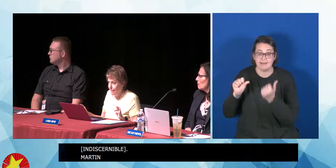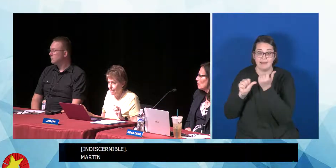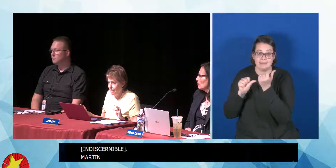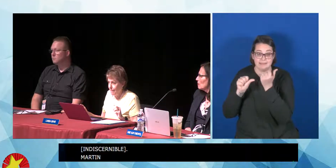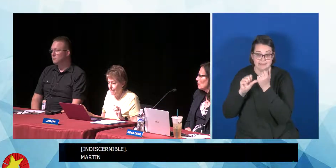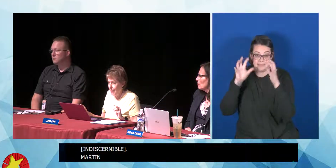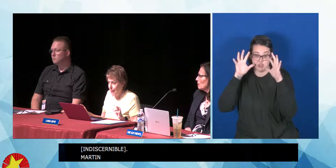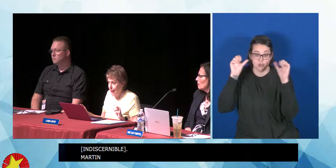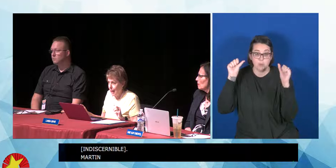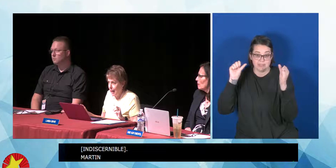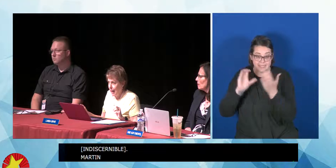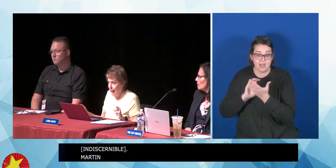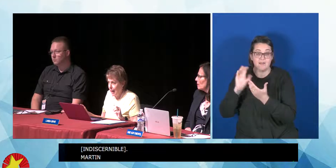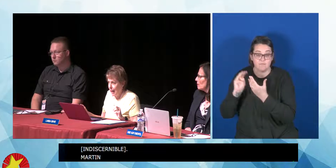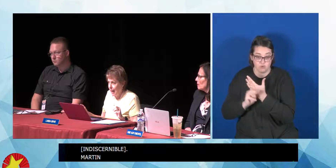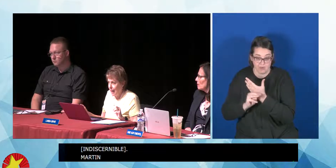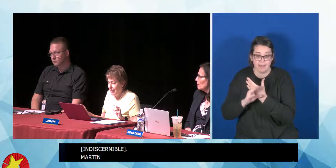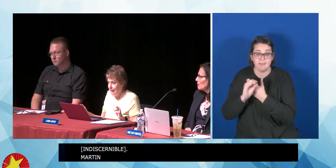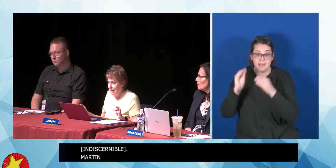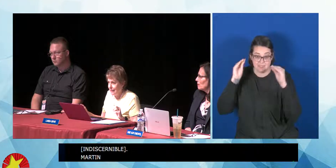to conducted that.